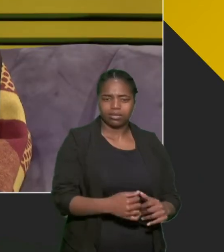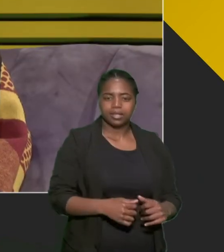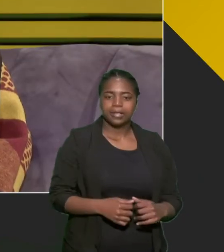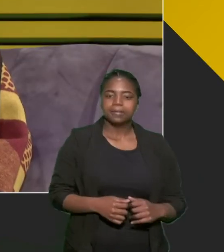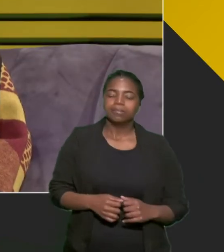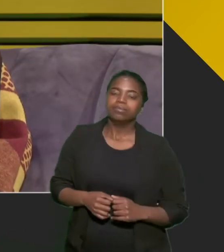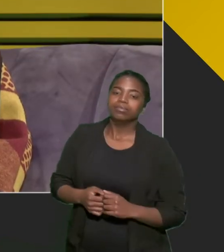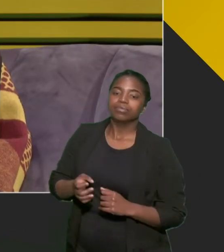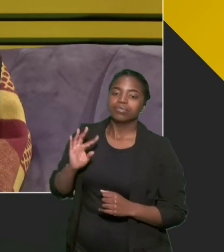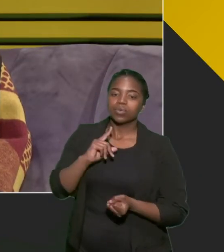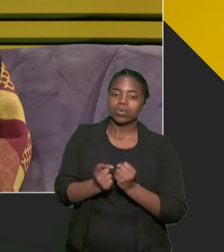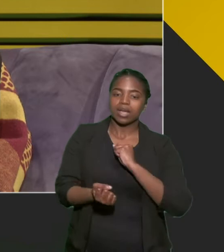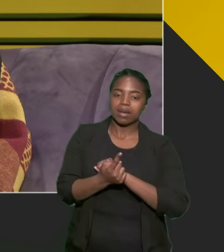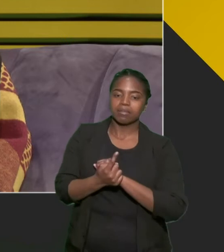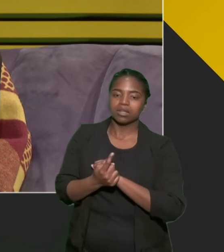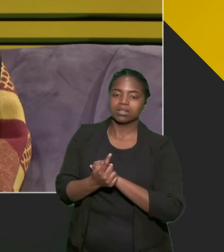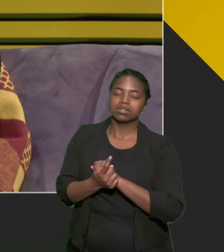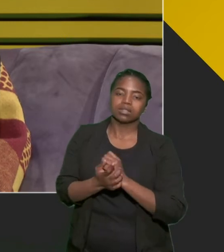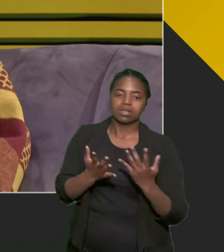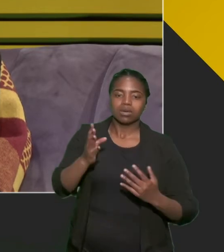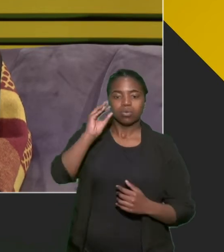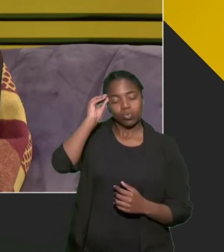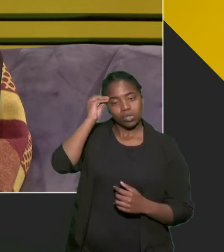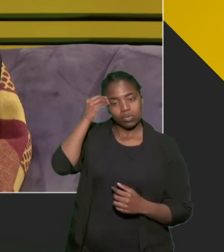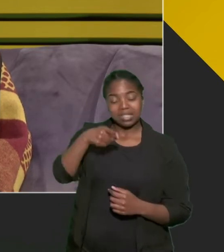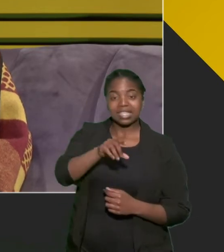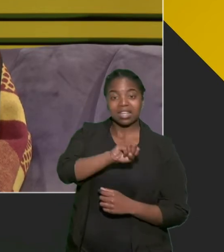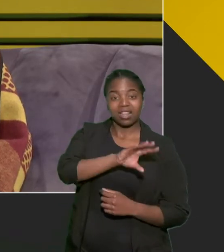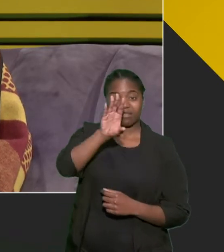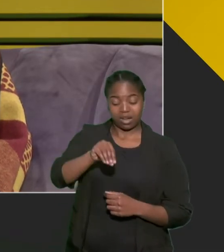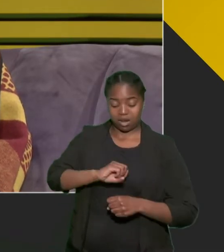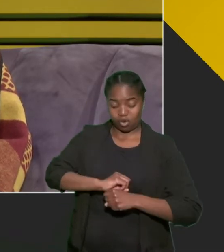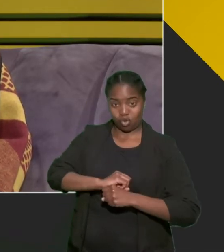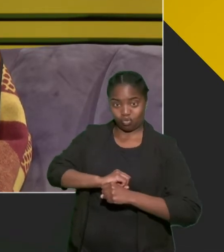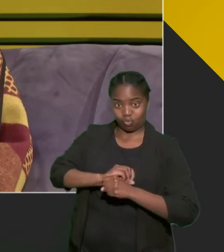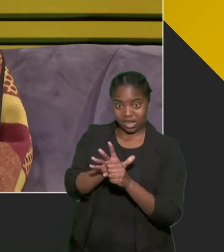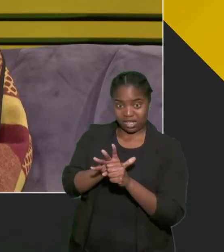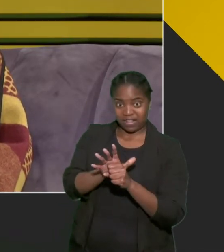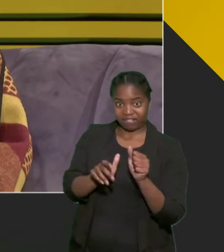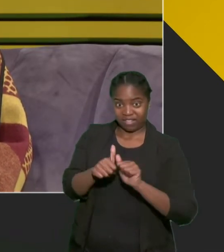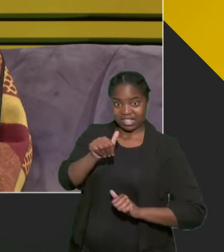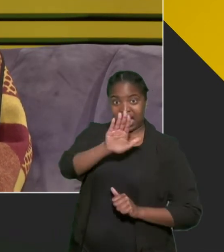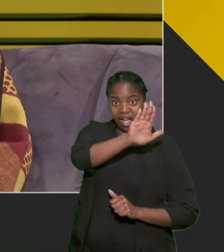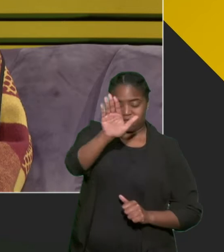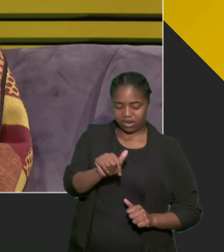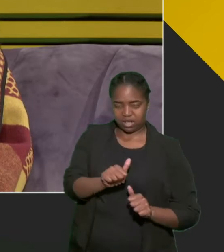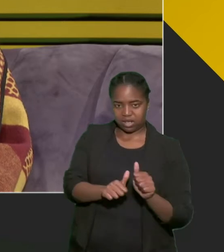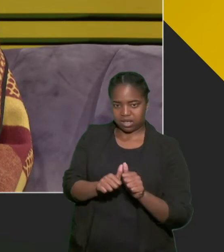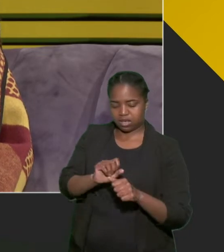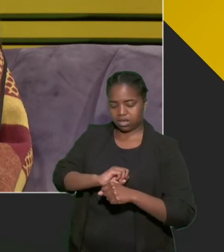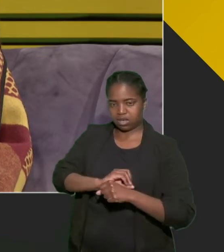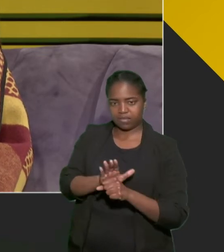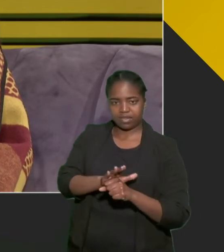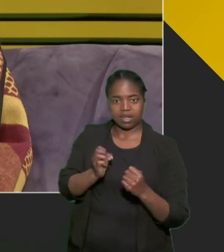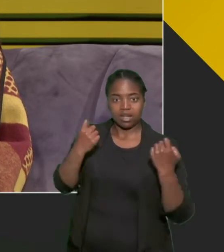The thing is, what happened was that it was quite interesting. South Africa was hit with COVID-19 initially first, and then Lesotho had no